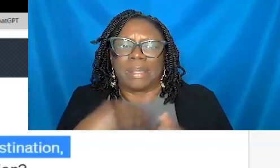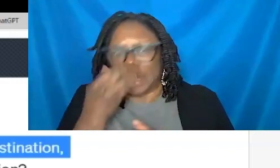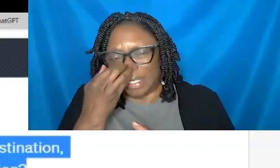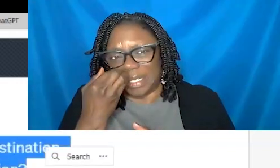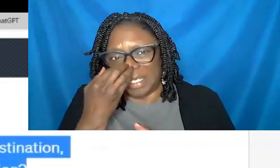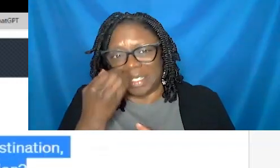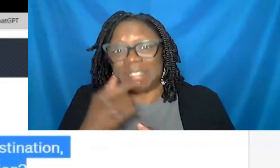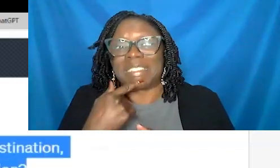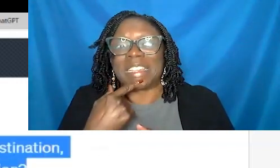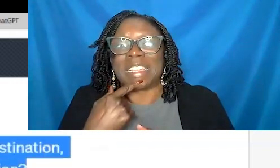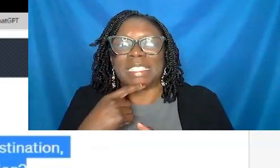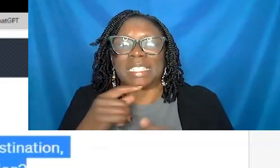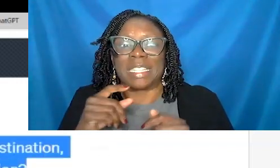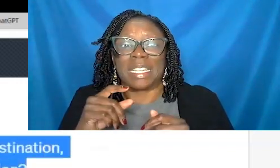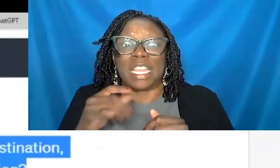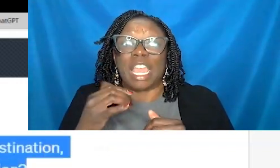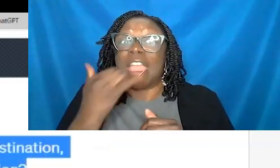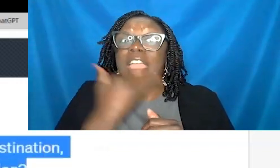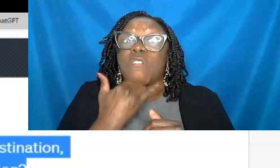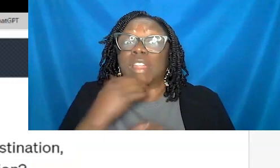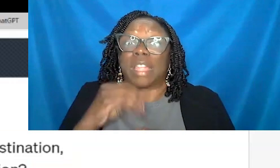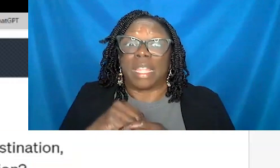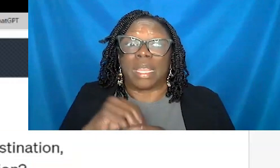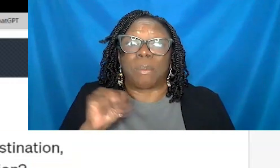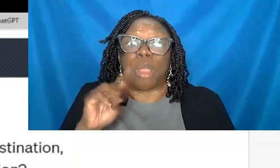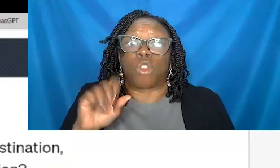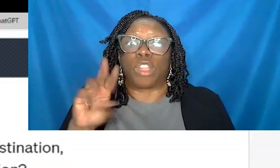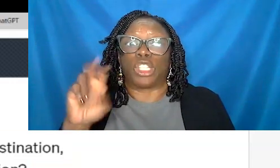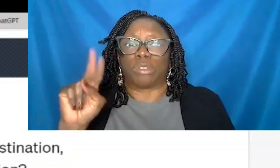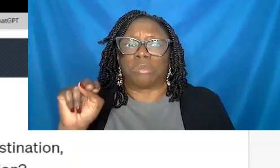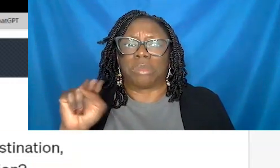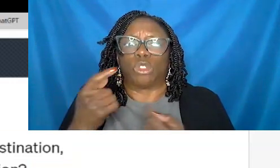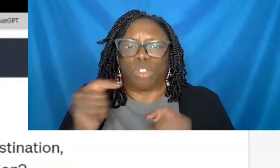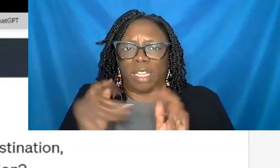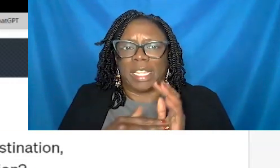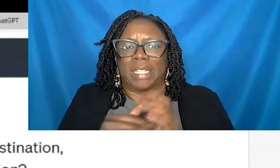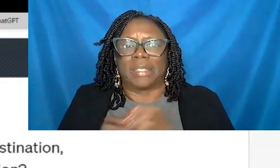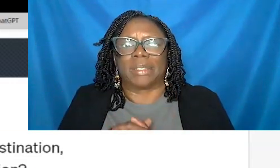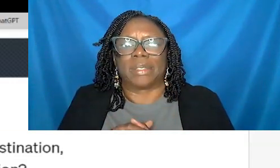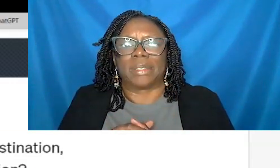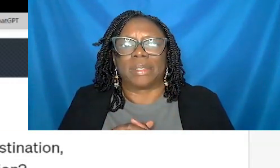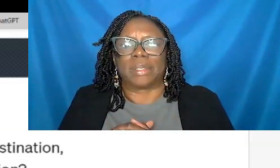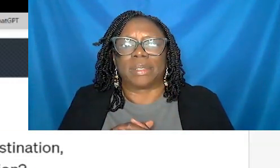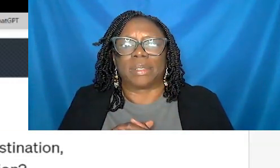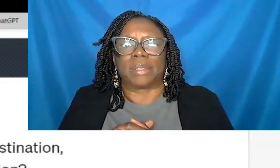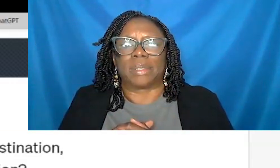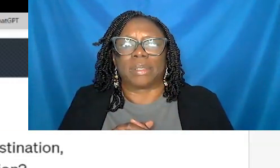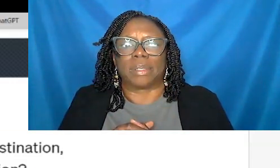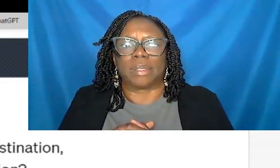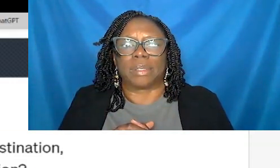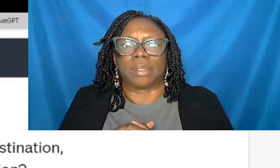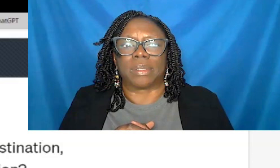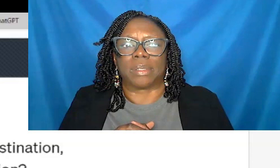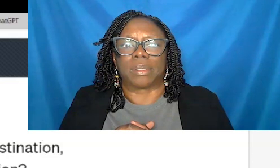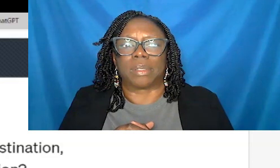That's a new error that I've seen. Let's try it again. And by the way, it might not even matter that I spelled destination